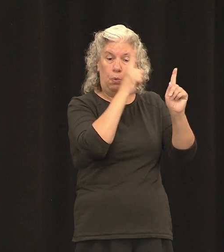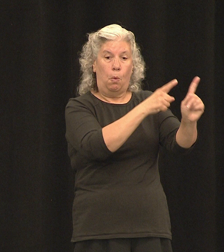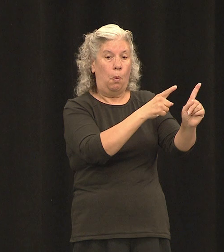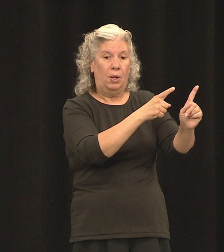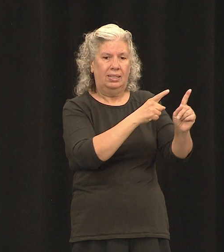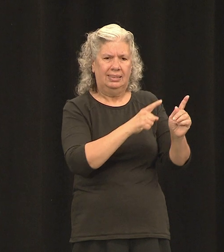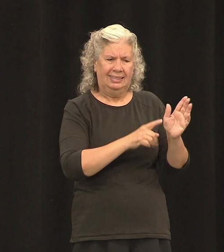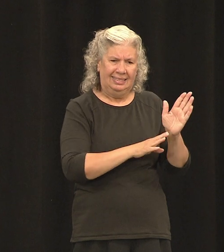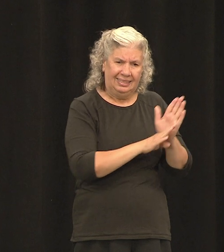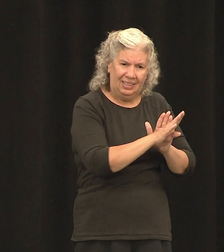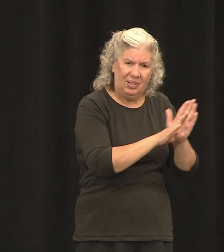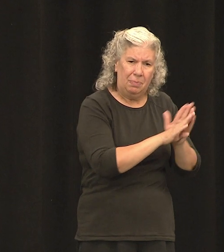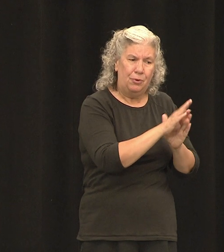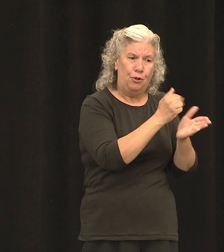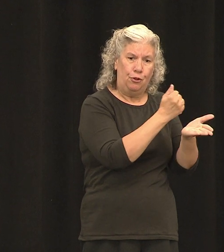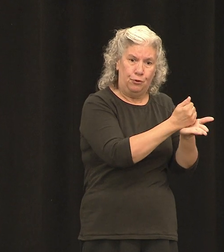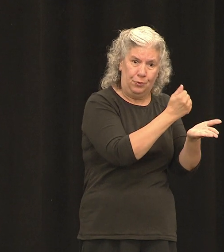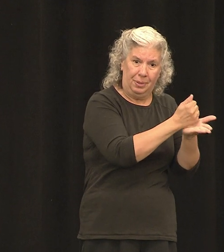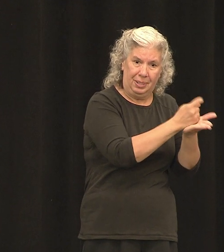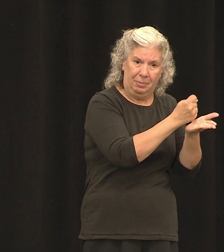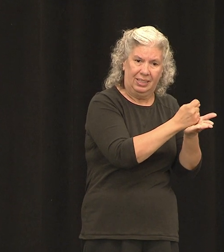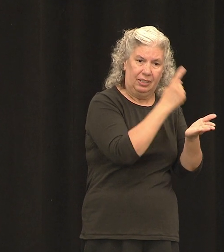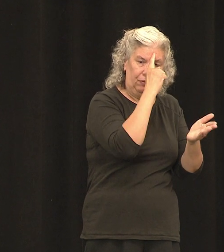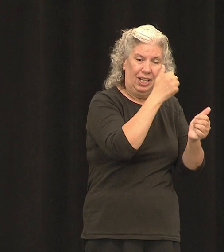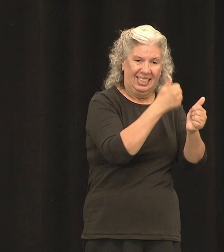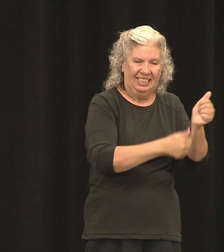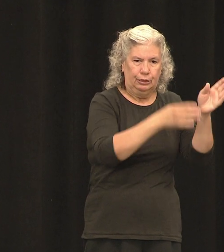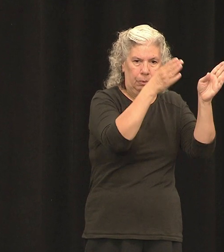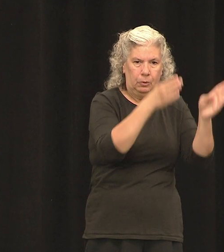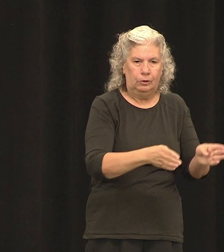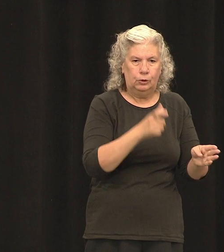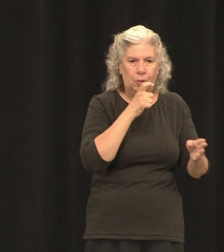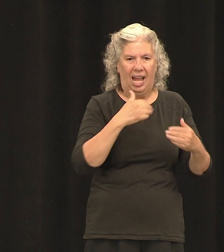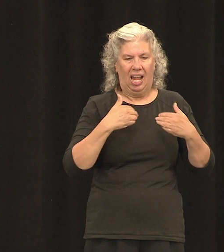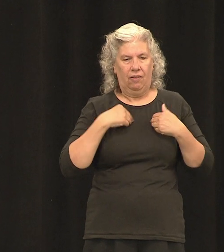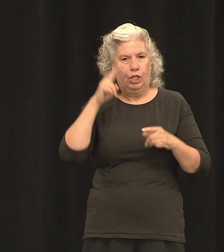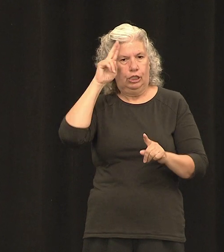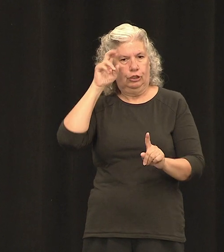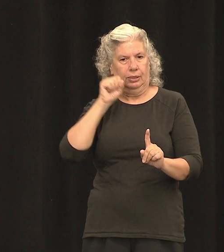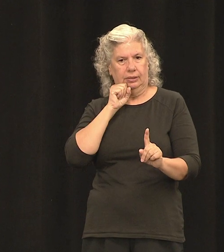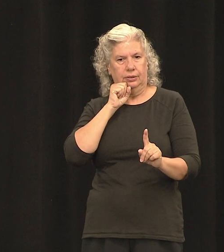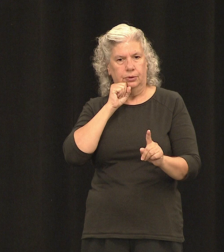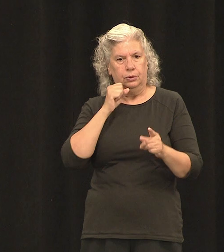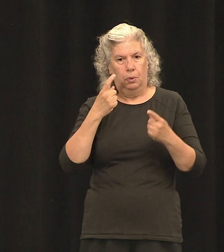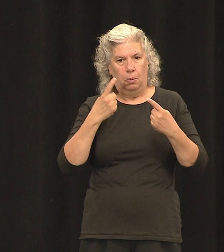therapy for each individual with Usher syndrome that works well for them.